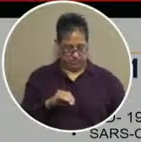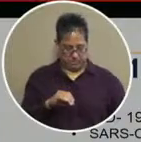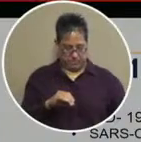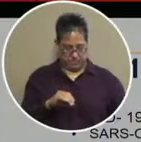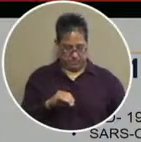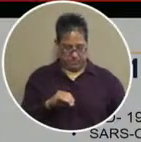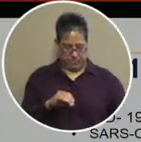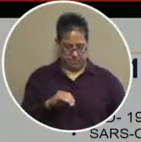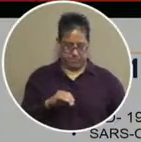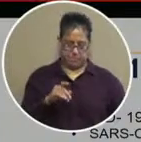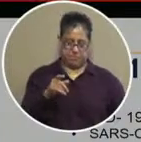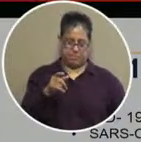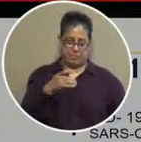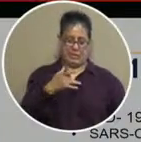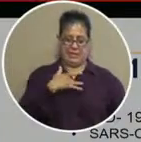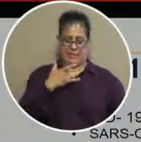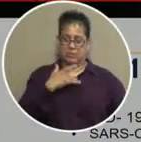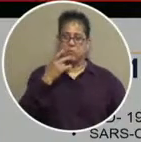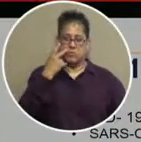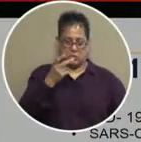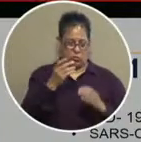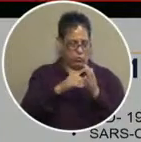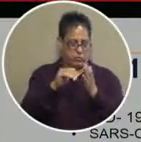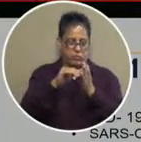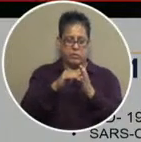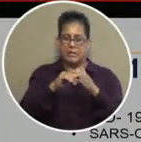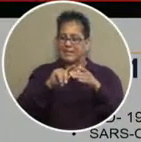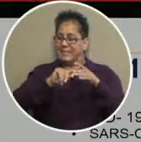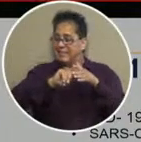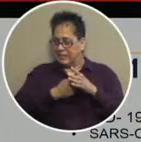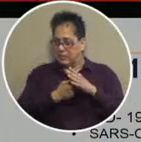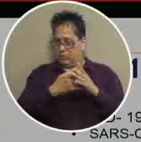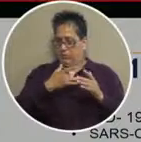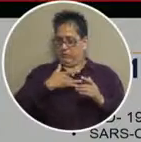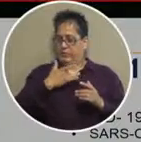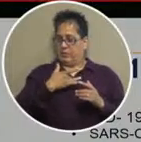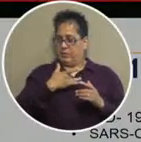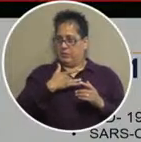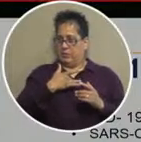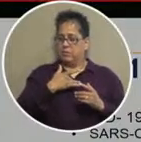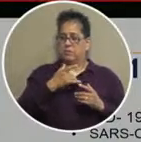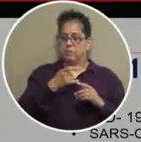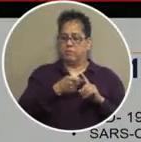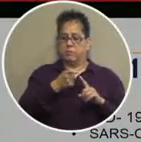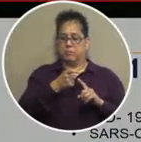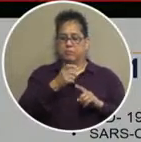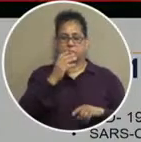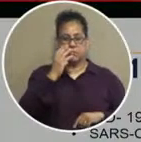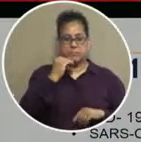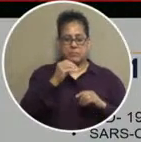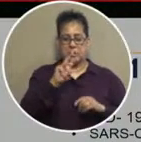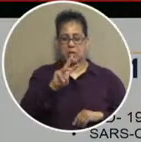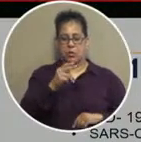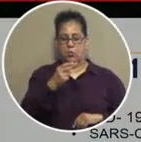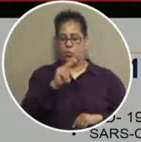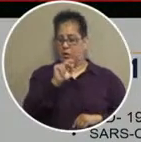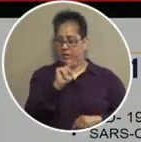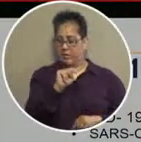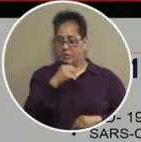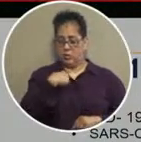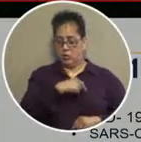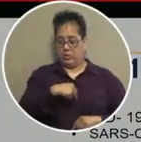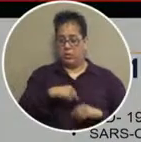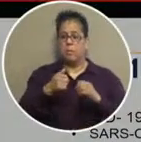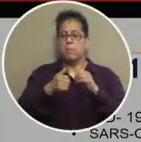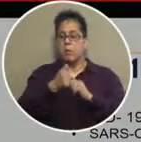have seen over and over. The initial symptoms we saw, especially for the experience that we had in Wuhan, China, that